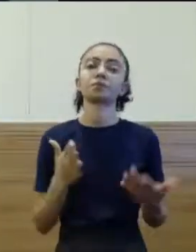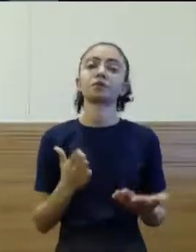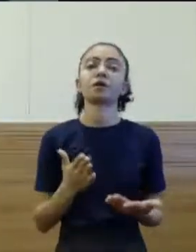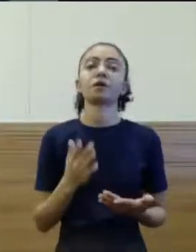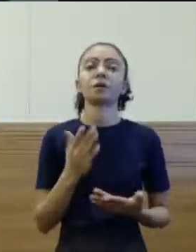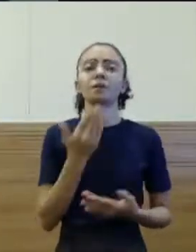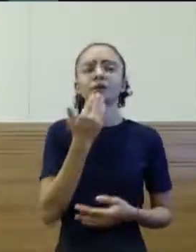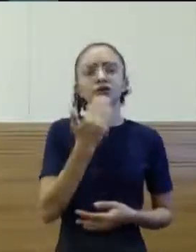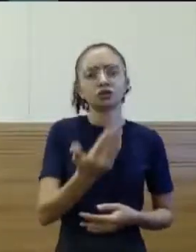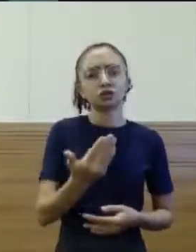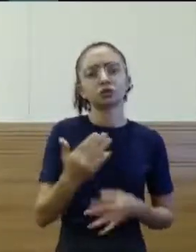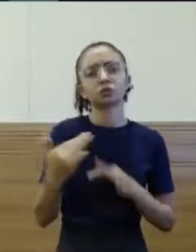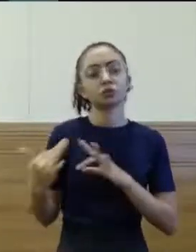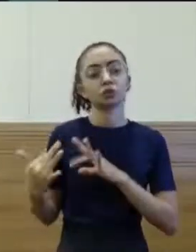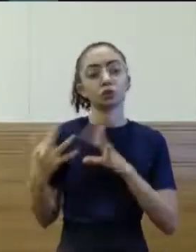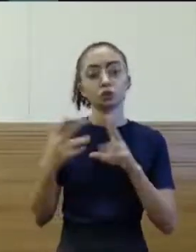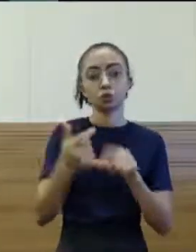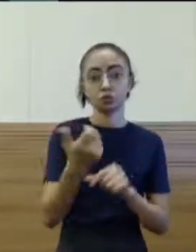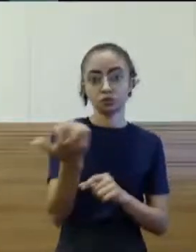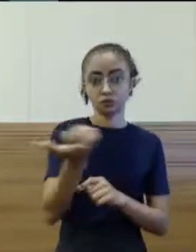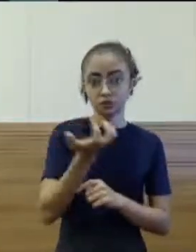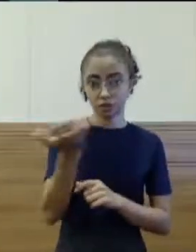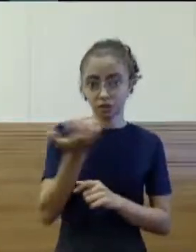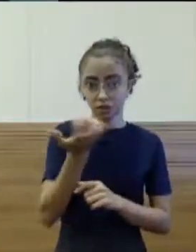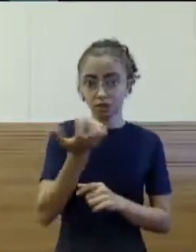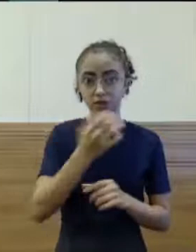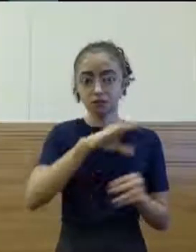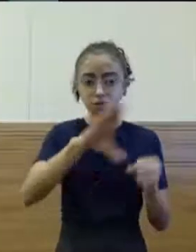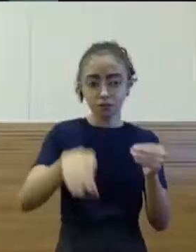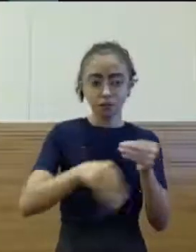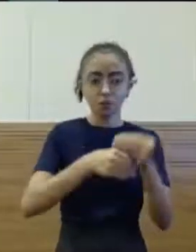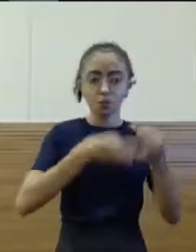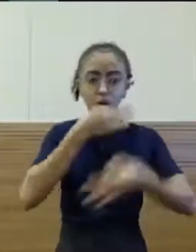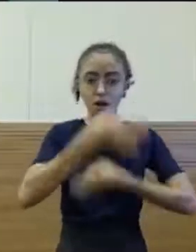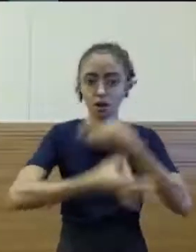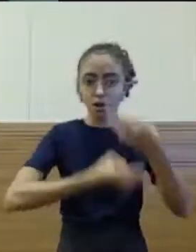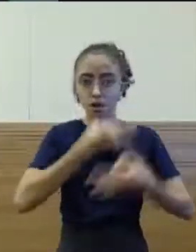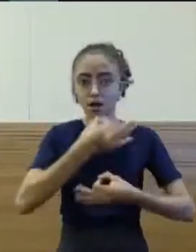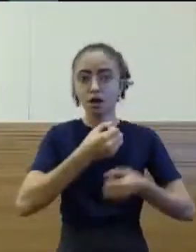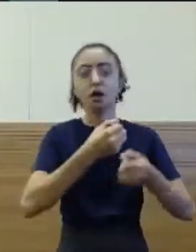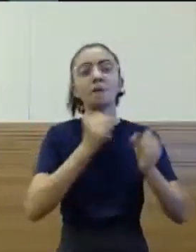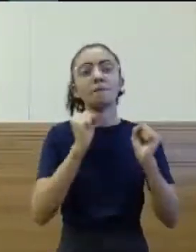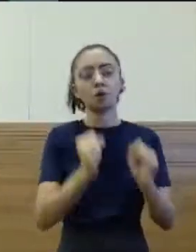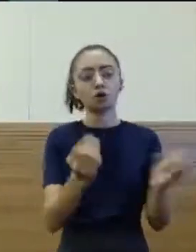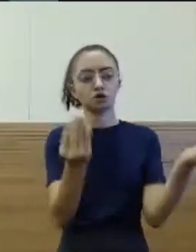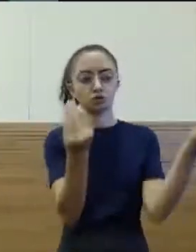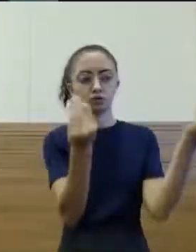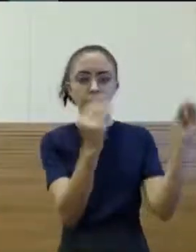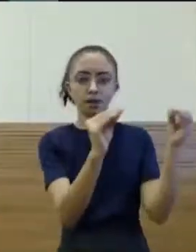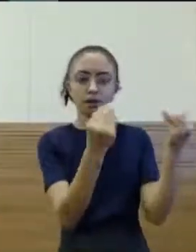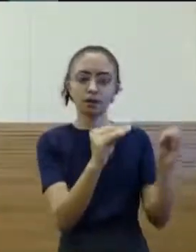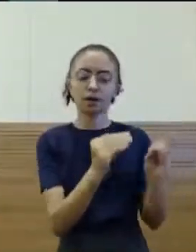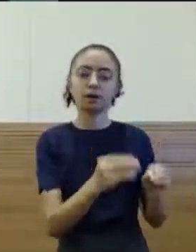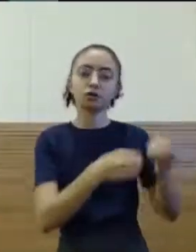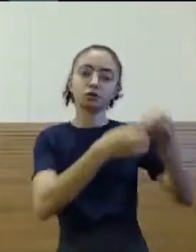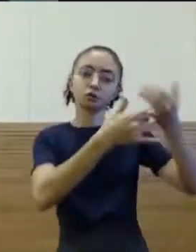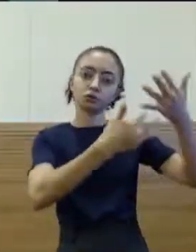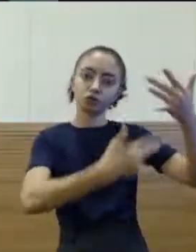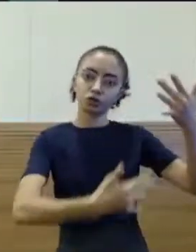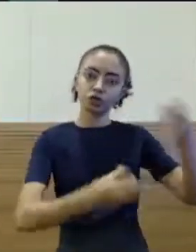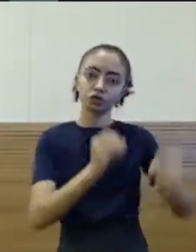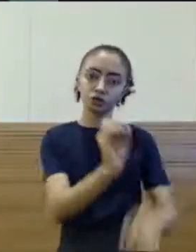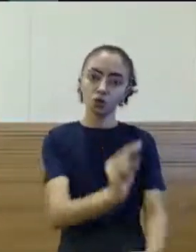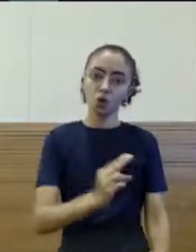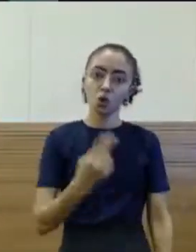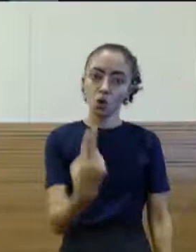we kindly ask you all who wants to have contributions to include that on chat or click